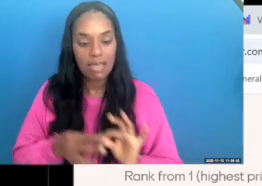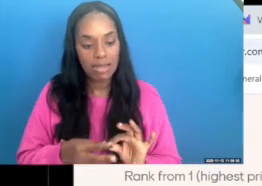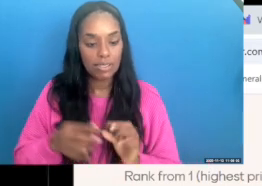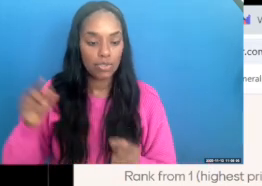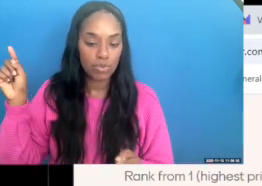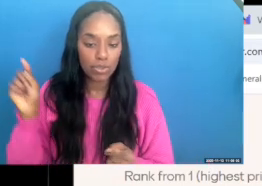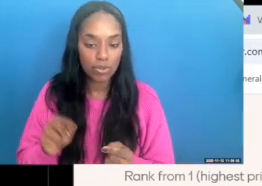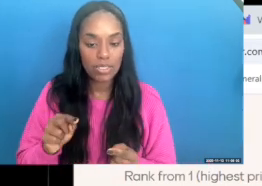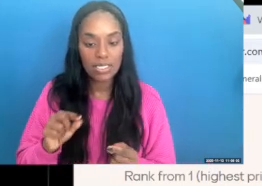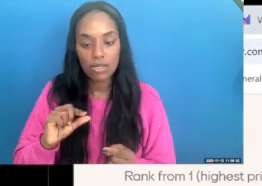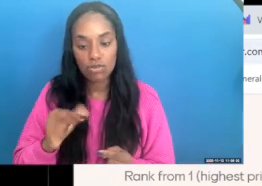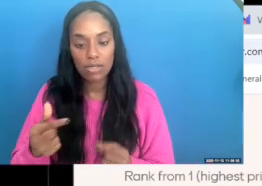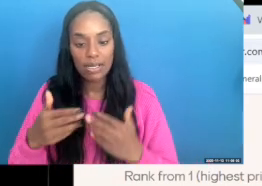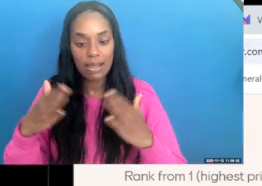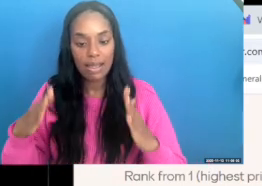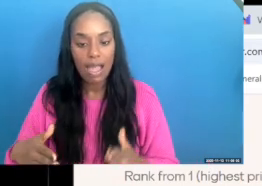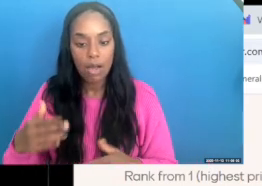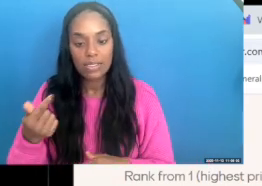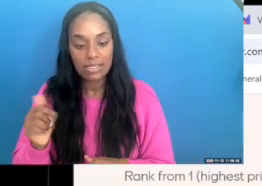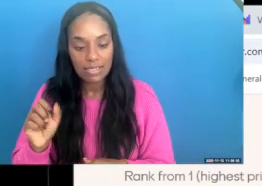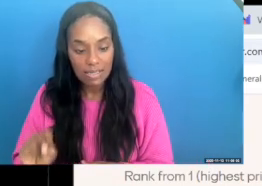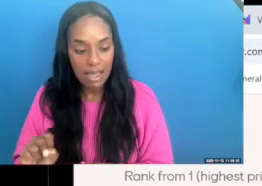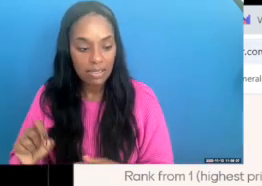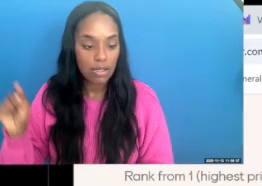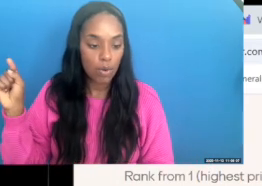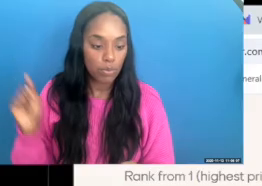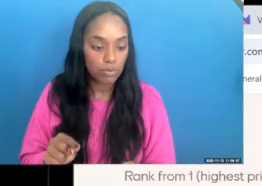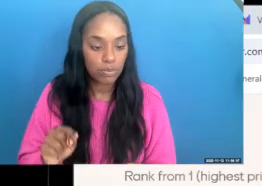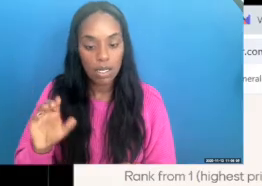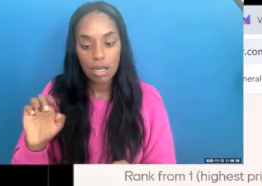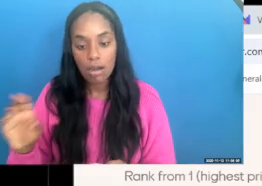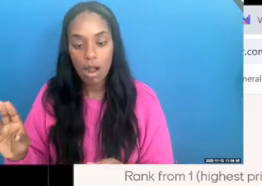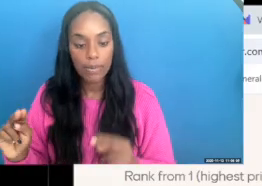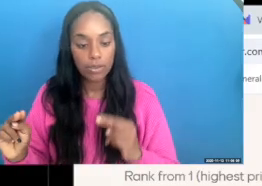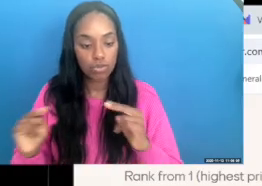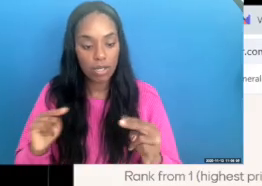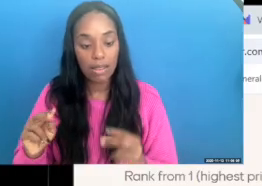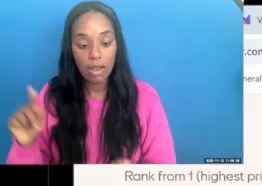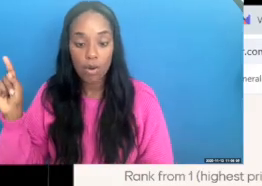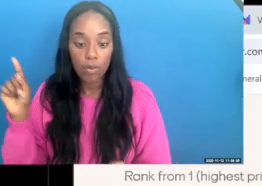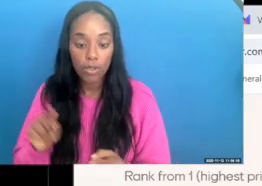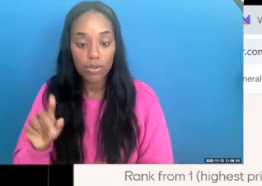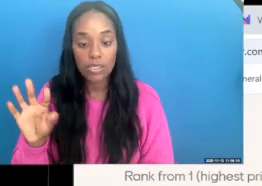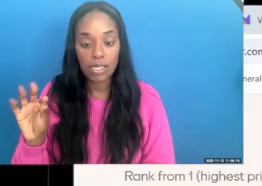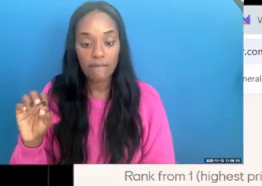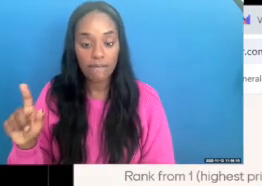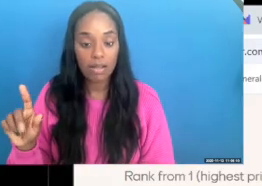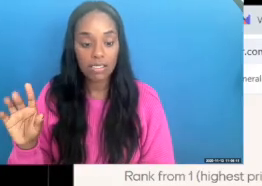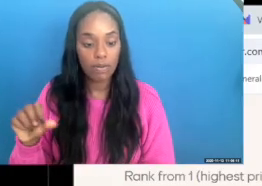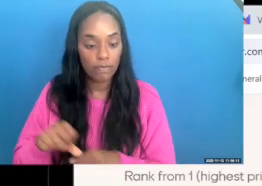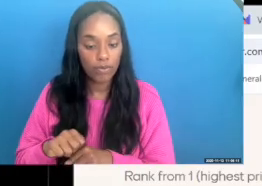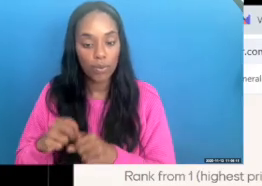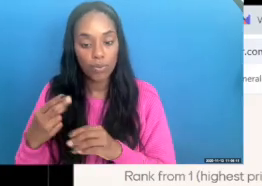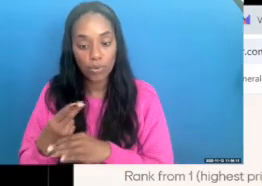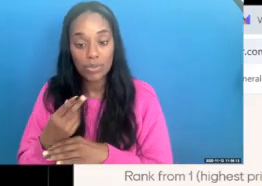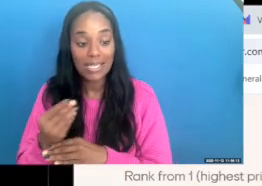to meet California's goals in terms of reducing greenhouse gases out there, achieving carbon neutrality, reducing